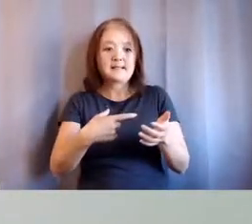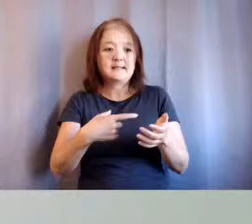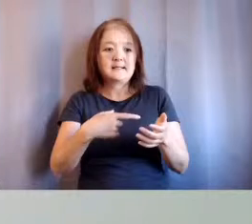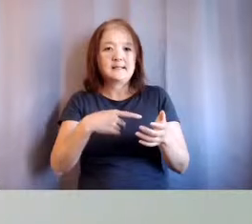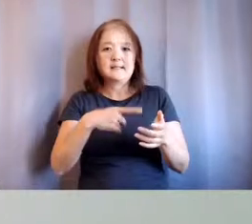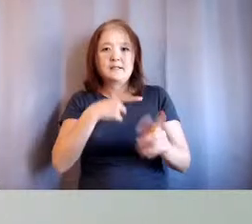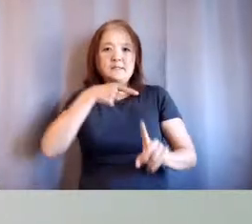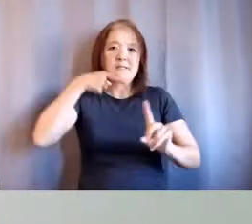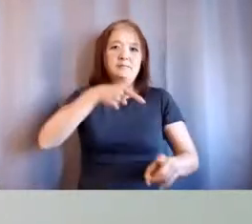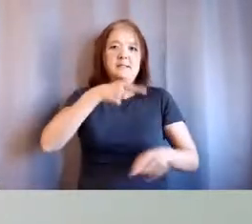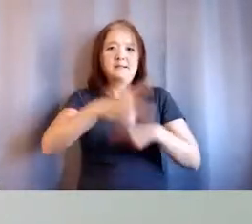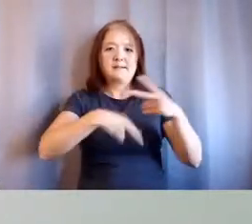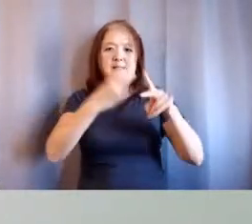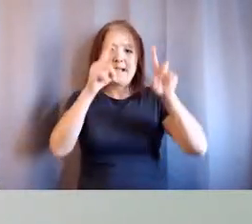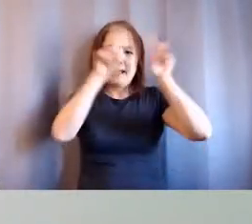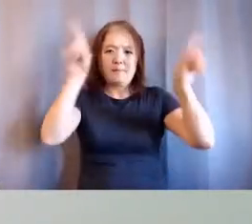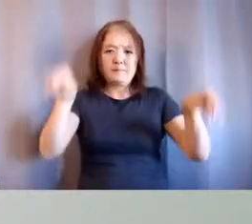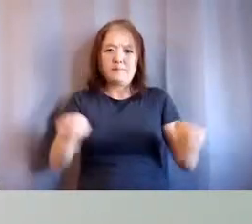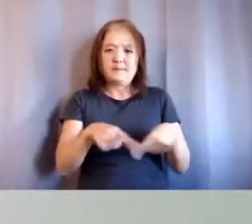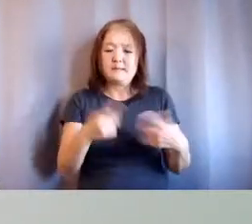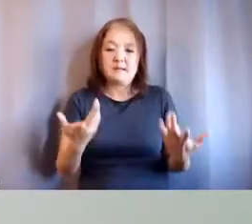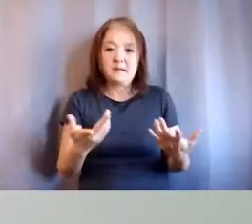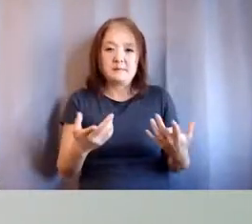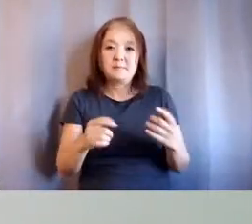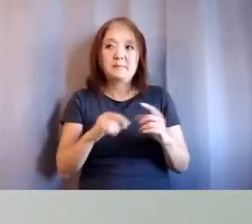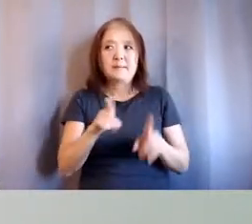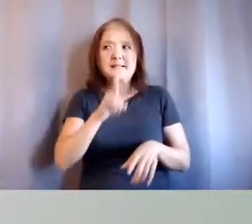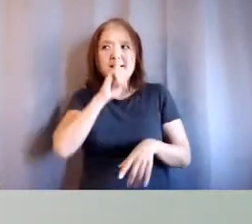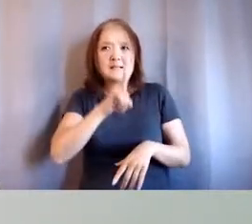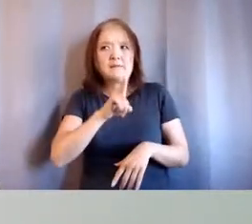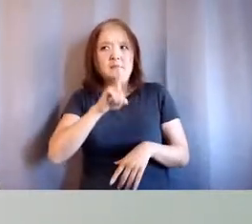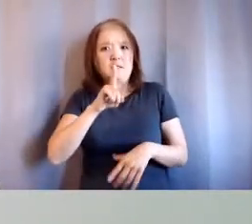should be posted, but it definitely is something that should be put up in place.